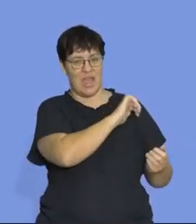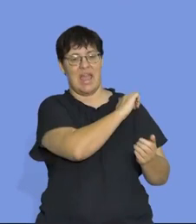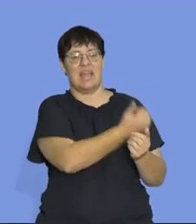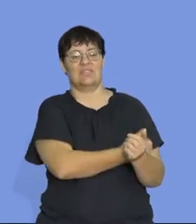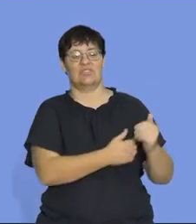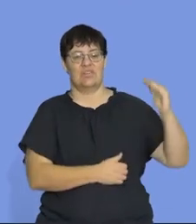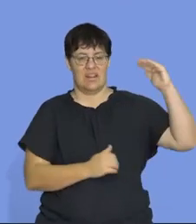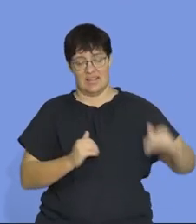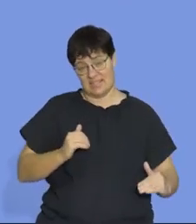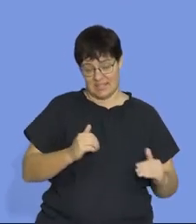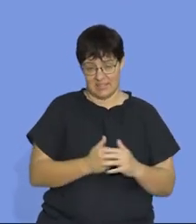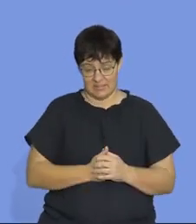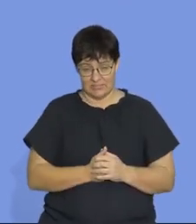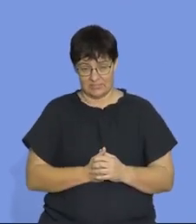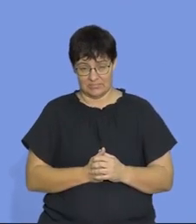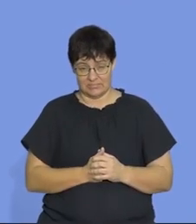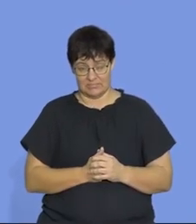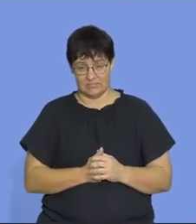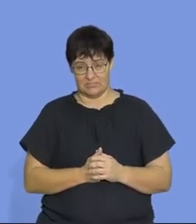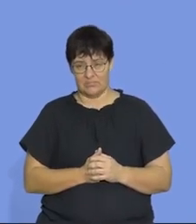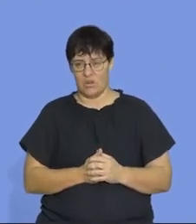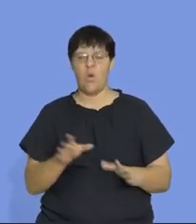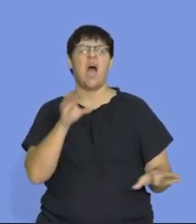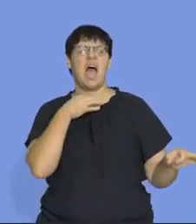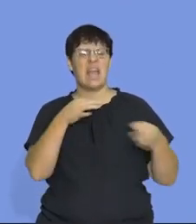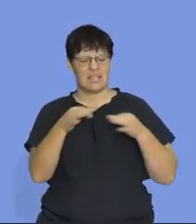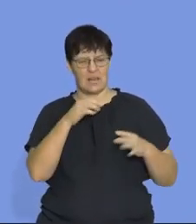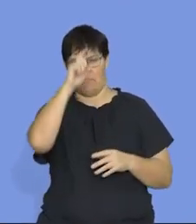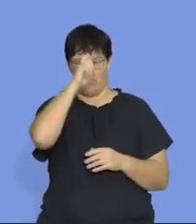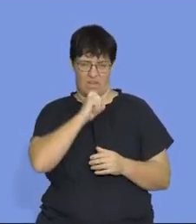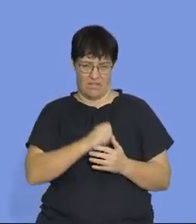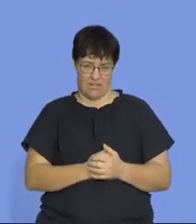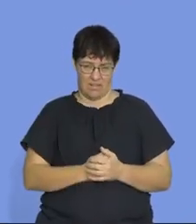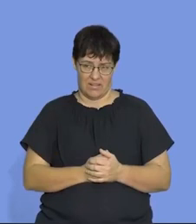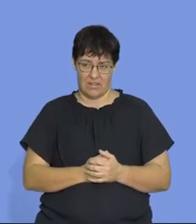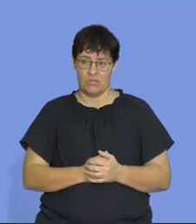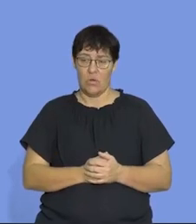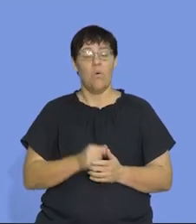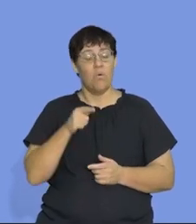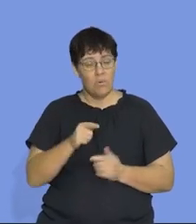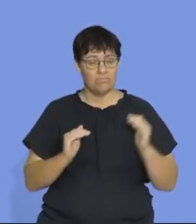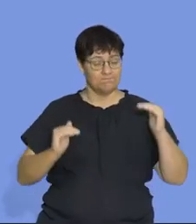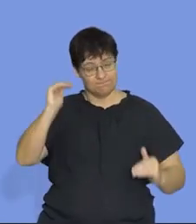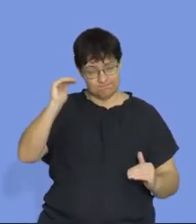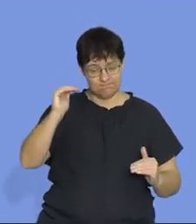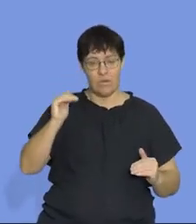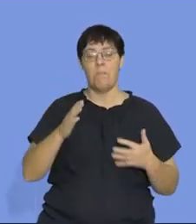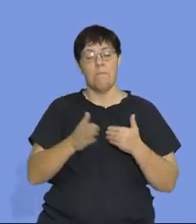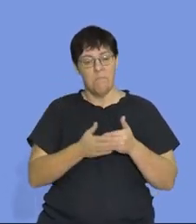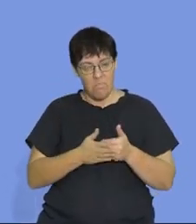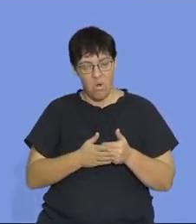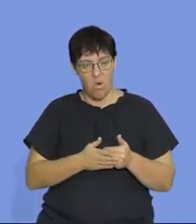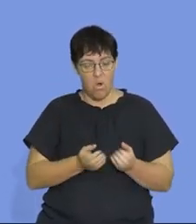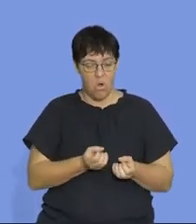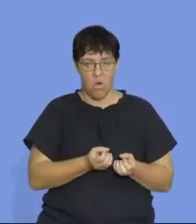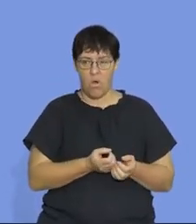the system. Okay, now we're just trying to explain the profile. So in an endothermic reaction, more energy is released than absorbed. This is